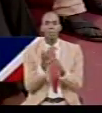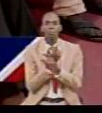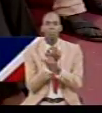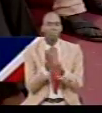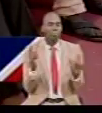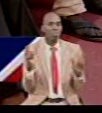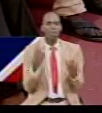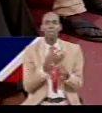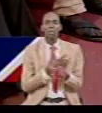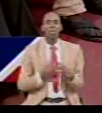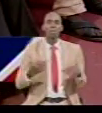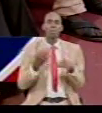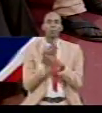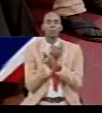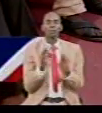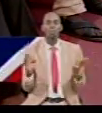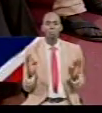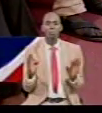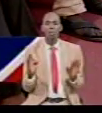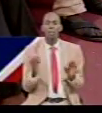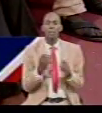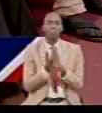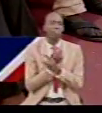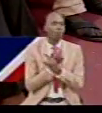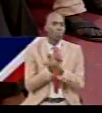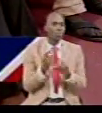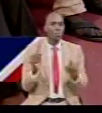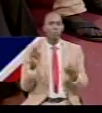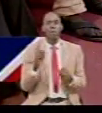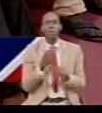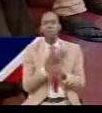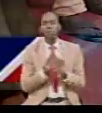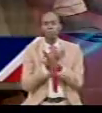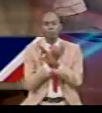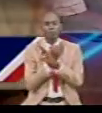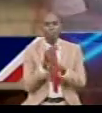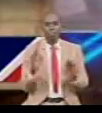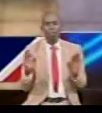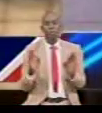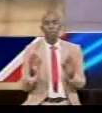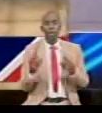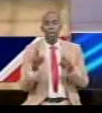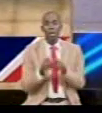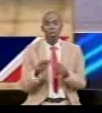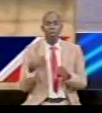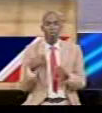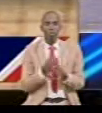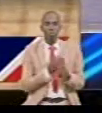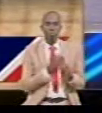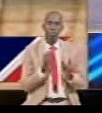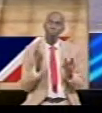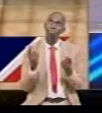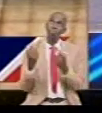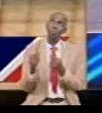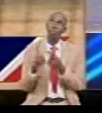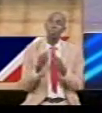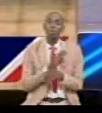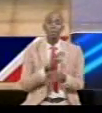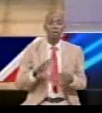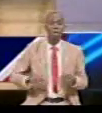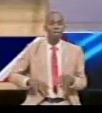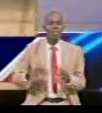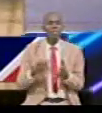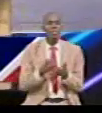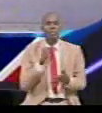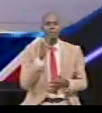and freedom. Liberation and freedom. As we come to Christ, it is not